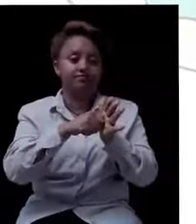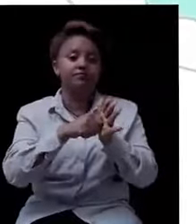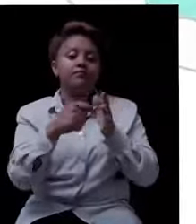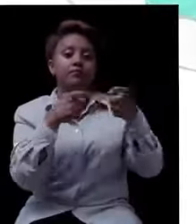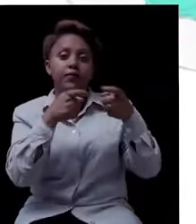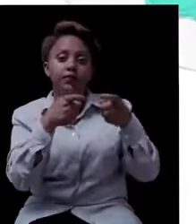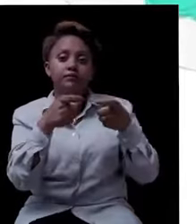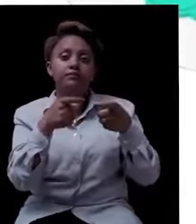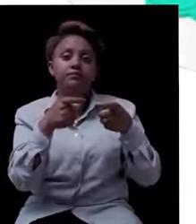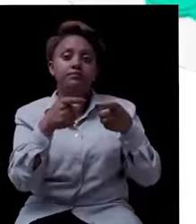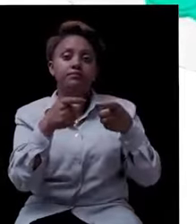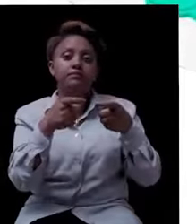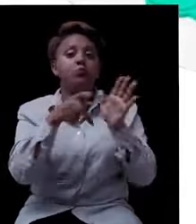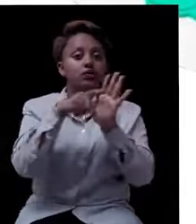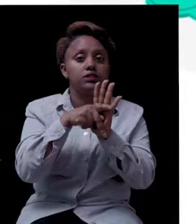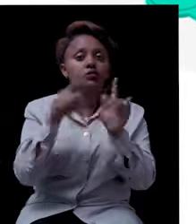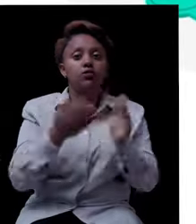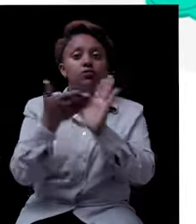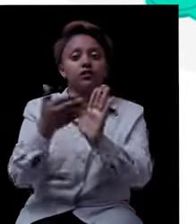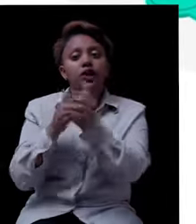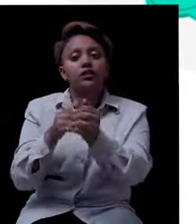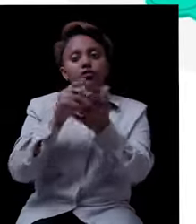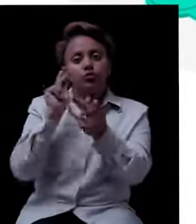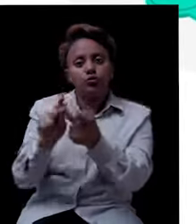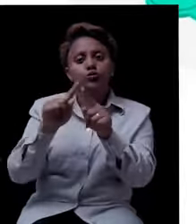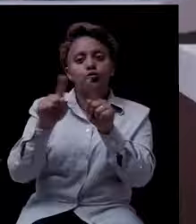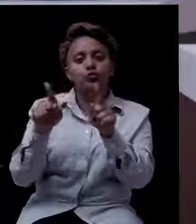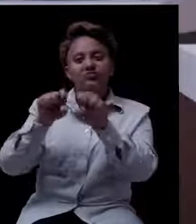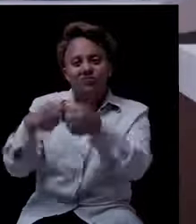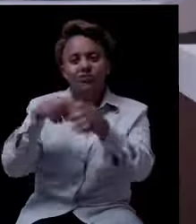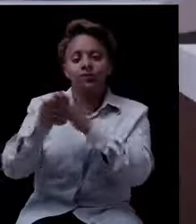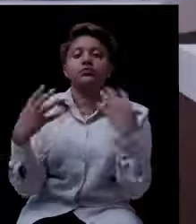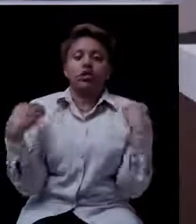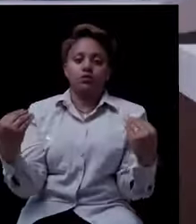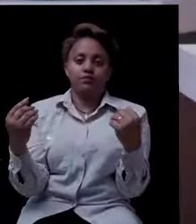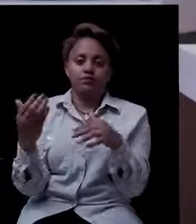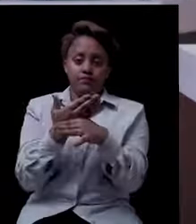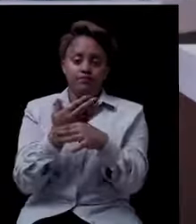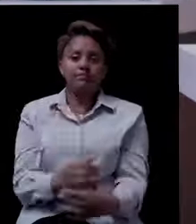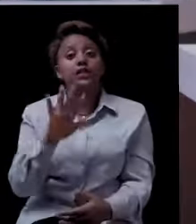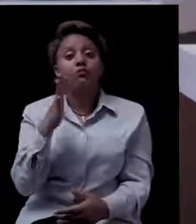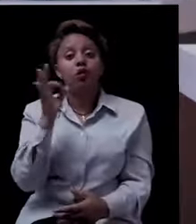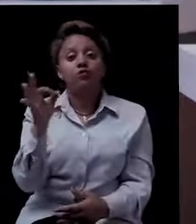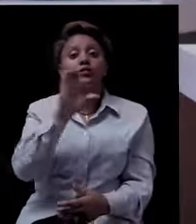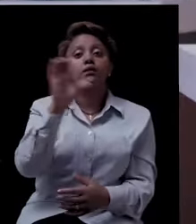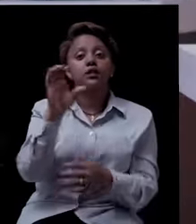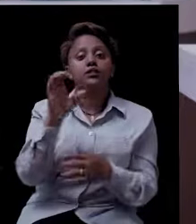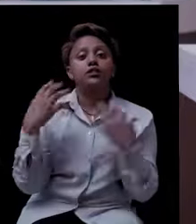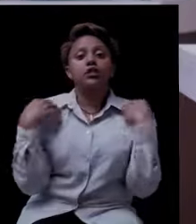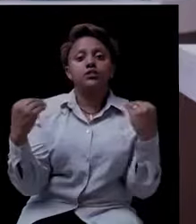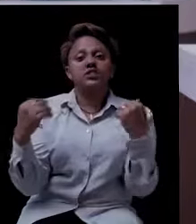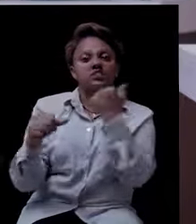123456 or QWERTY as their password. You should implement a password management policy that